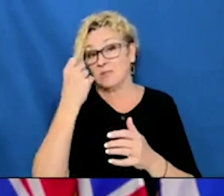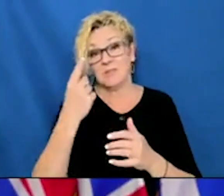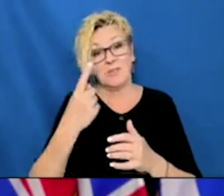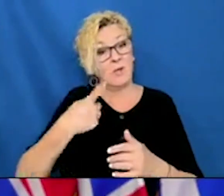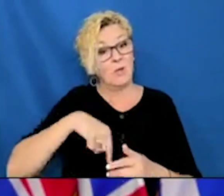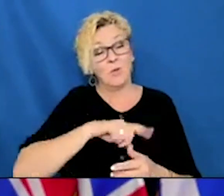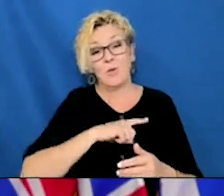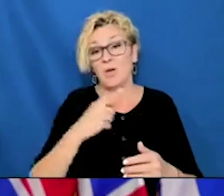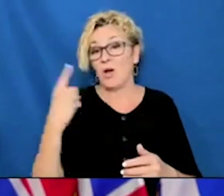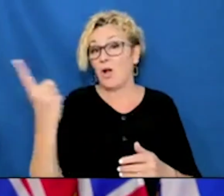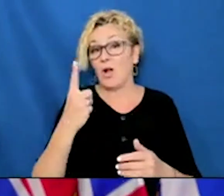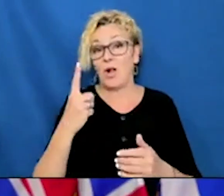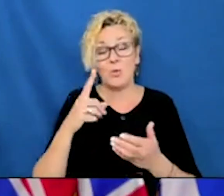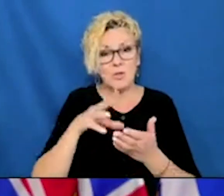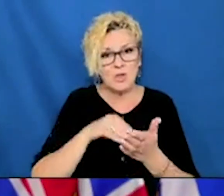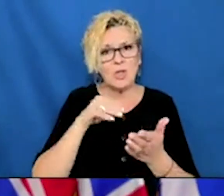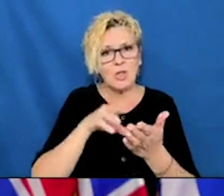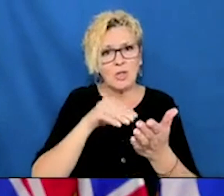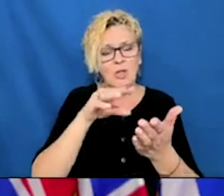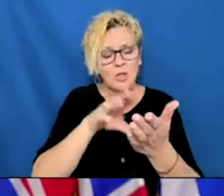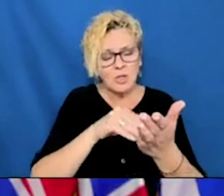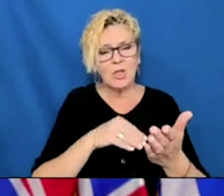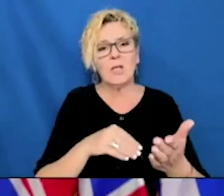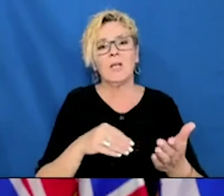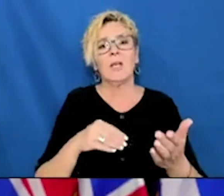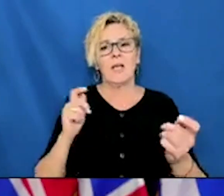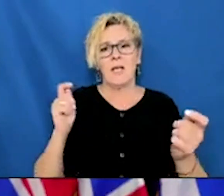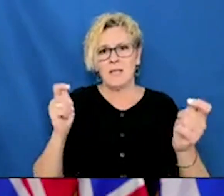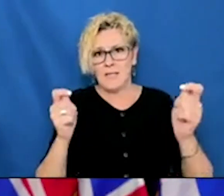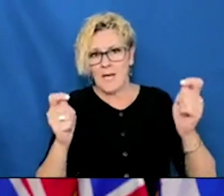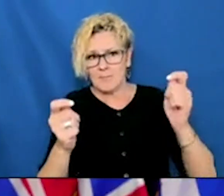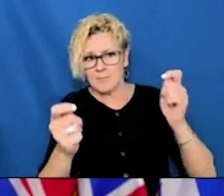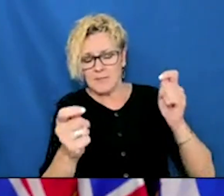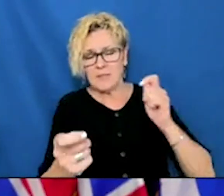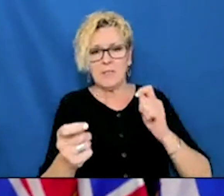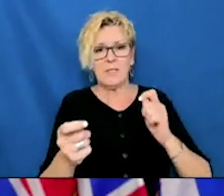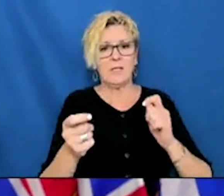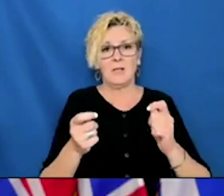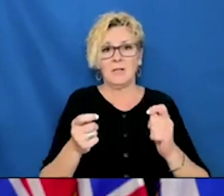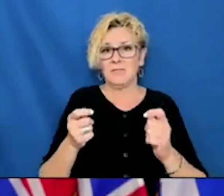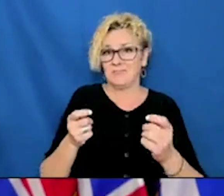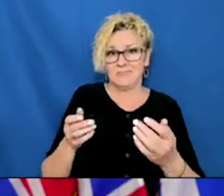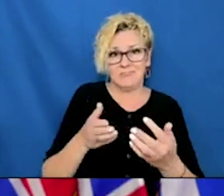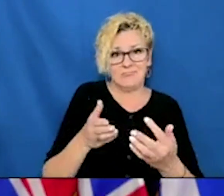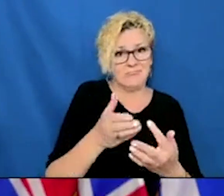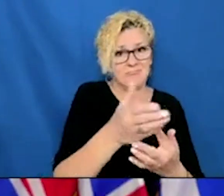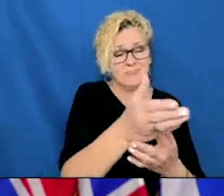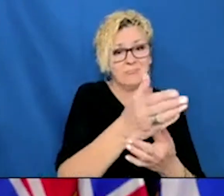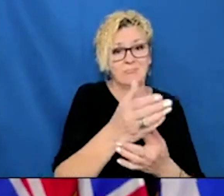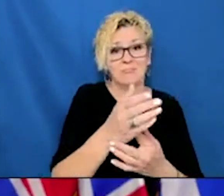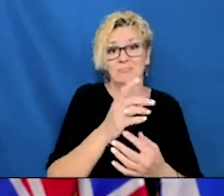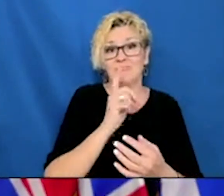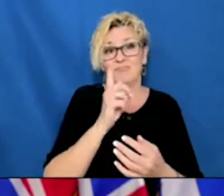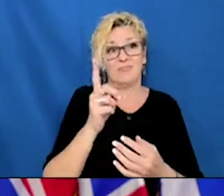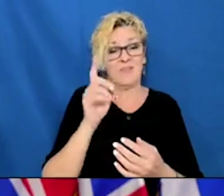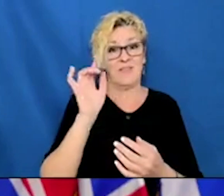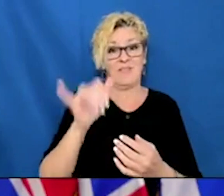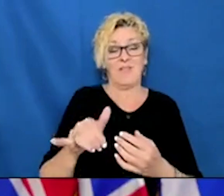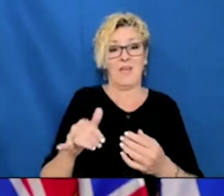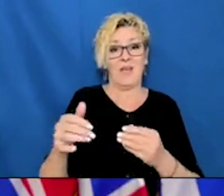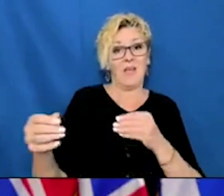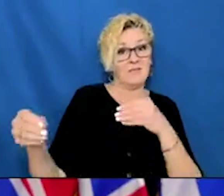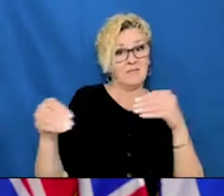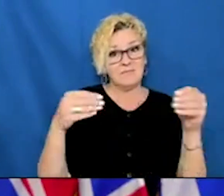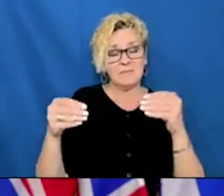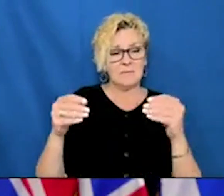And you've seen us adapt consistently through this pandemic, and we're going to continue to adapt in this phase of it as well. But what I want